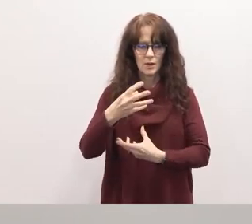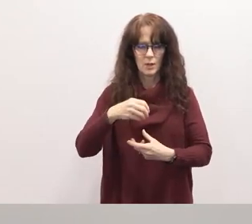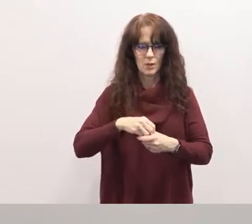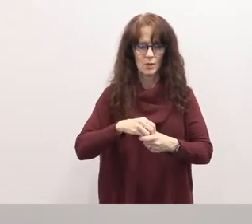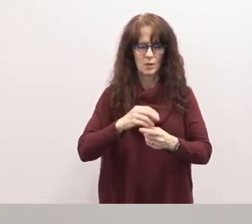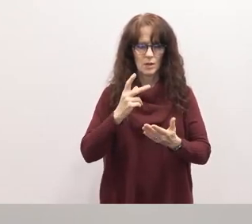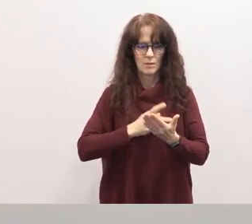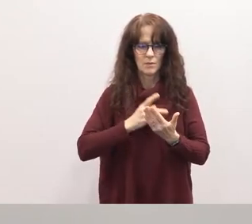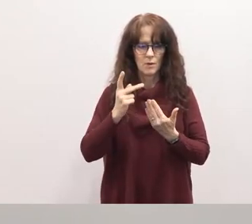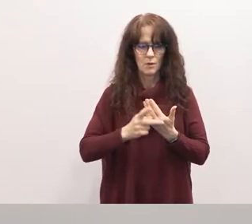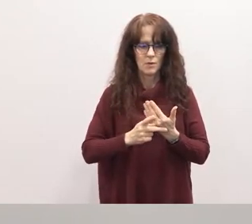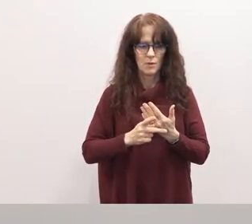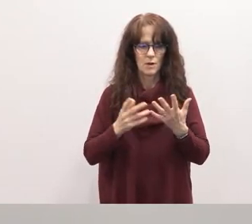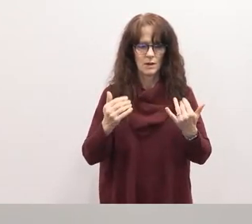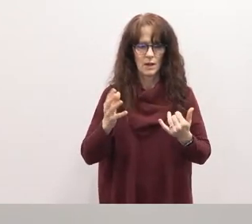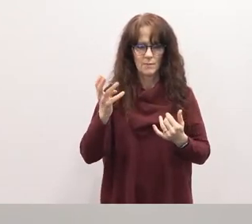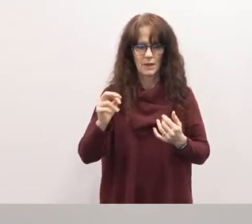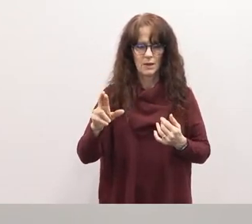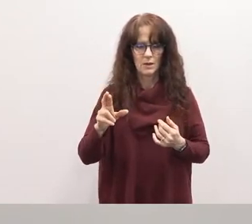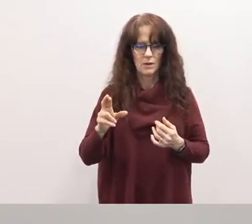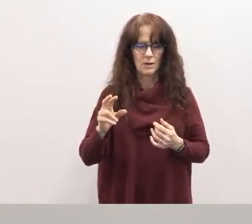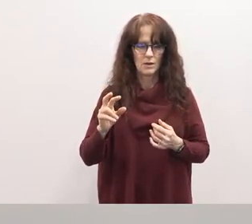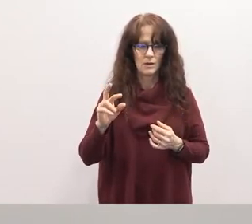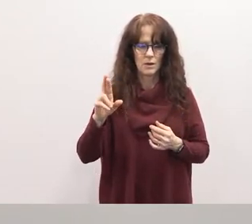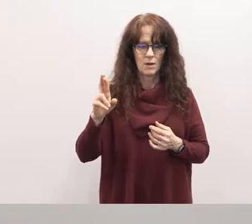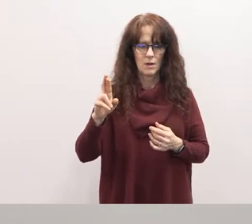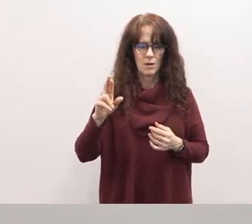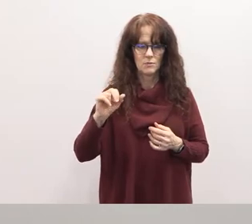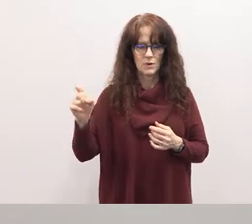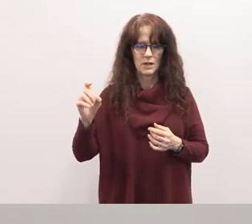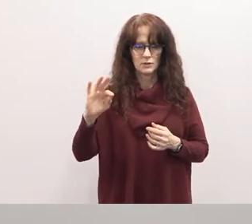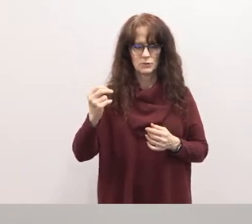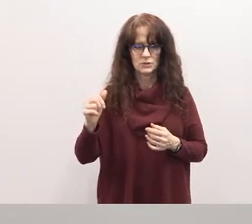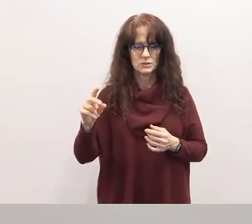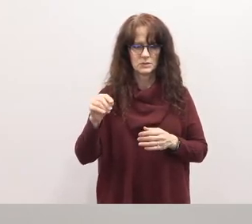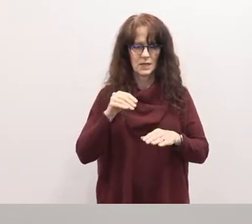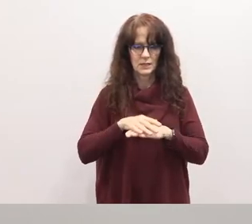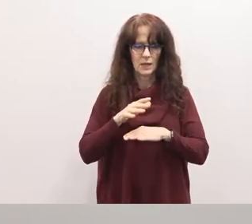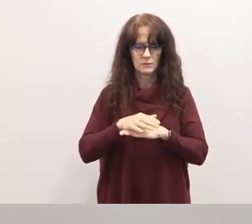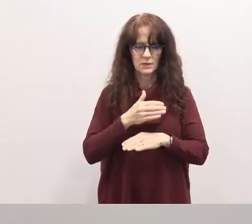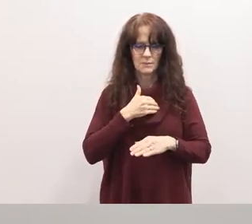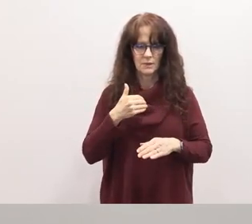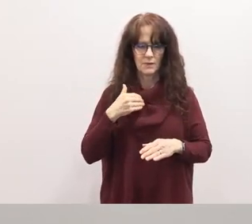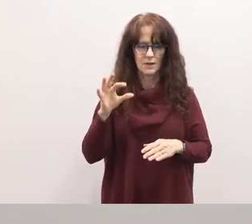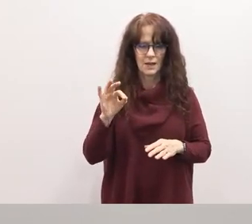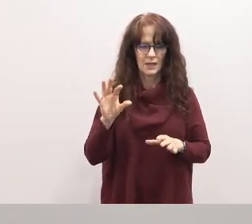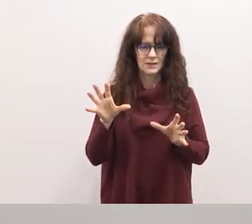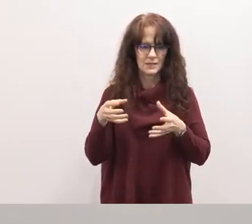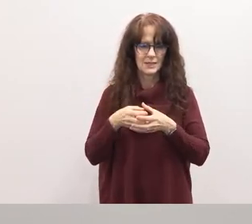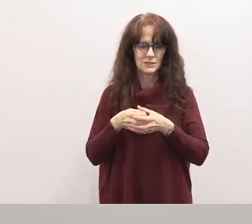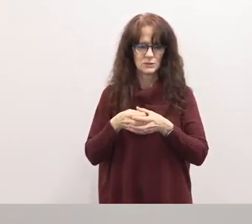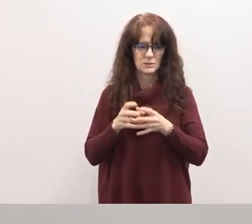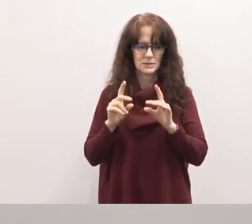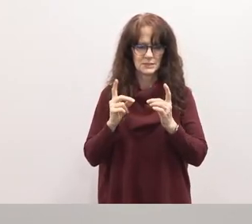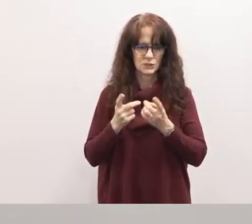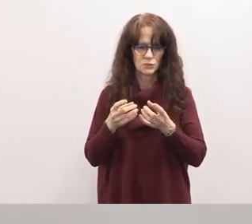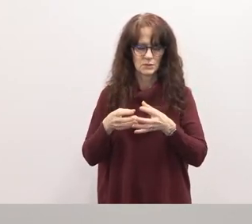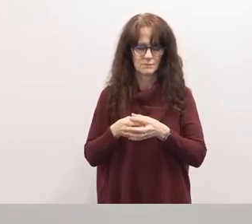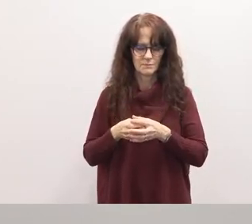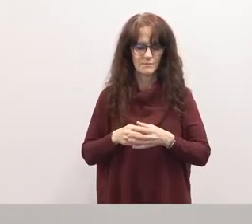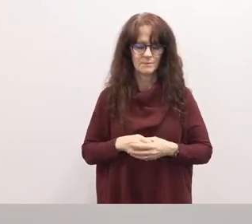was started by our now Mayor Rex Richardson when he was a council member for the 9th District.